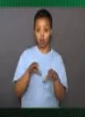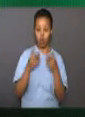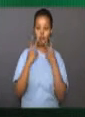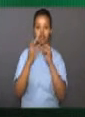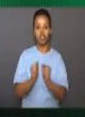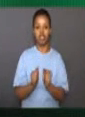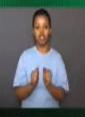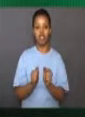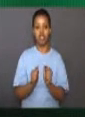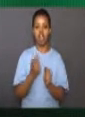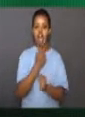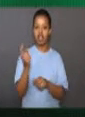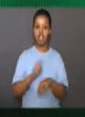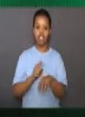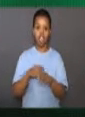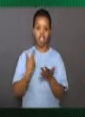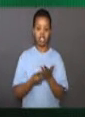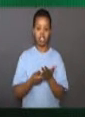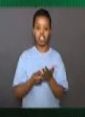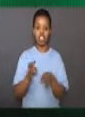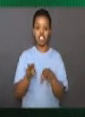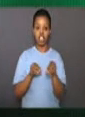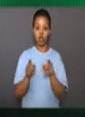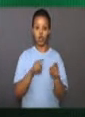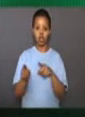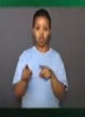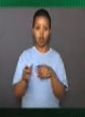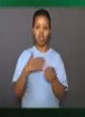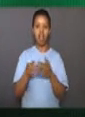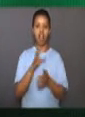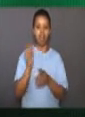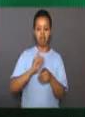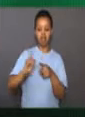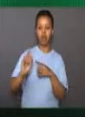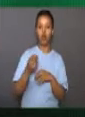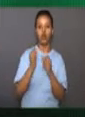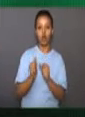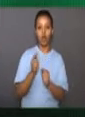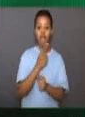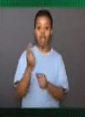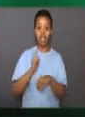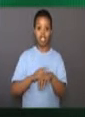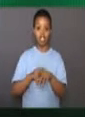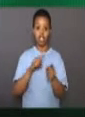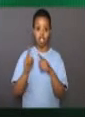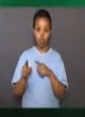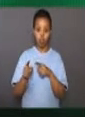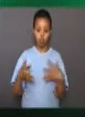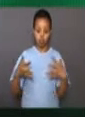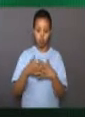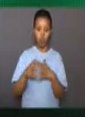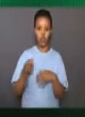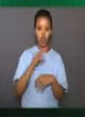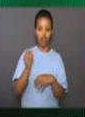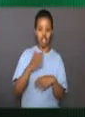Sometimes these actions could be simple and straightforward. Other times, they involve